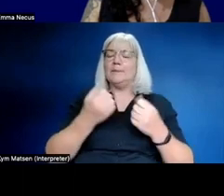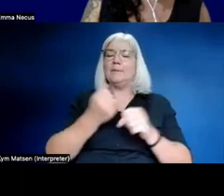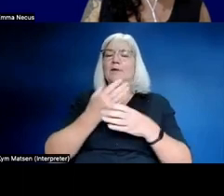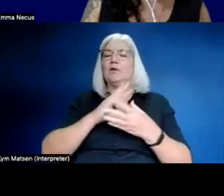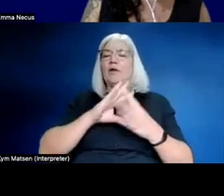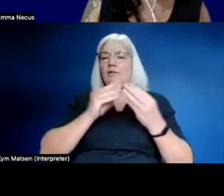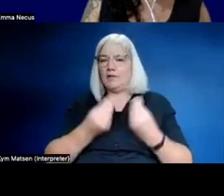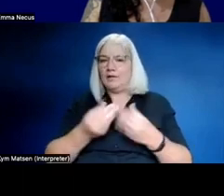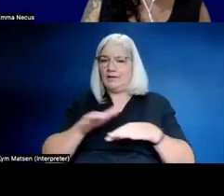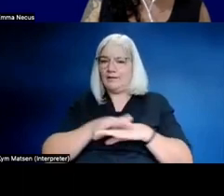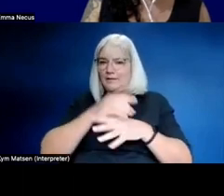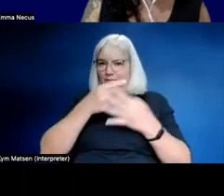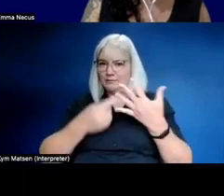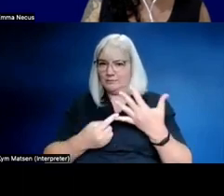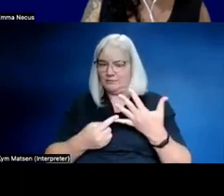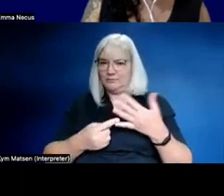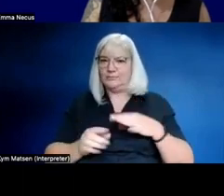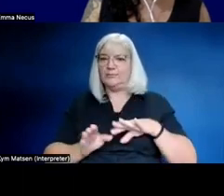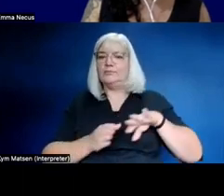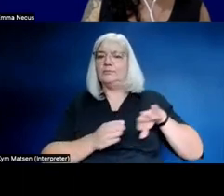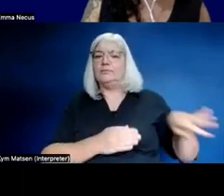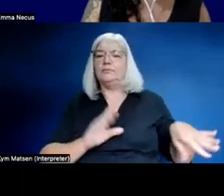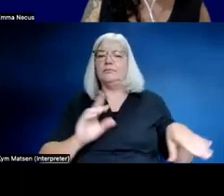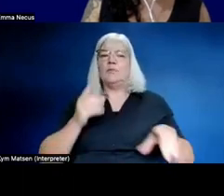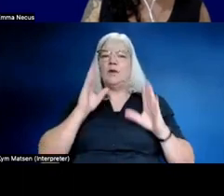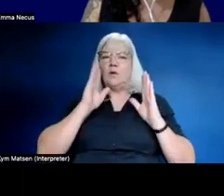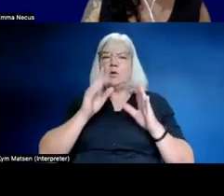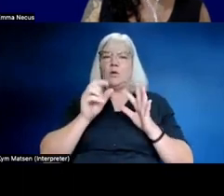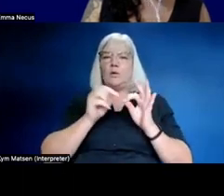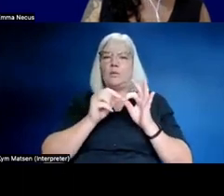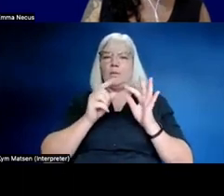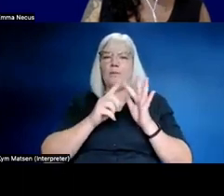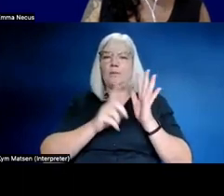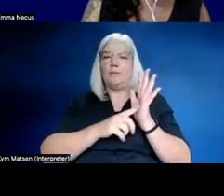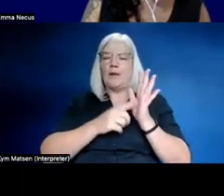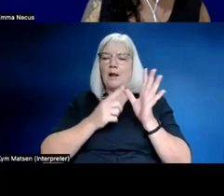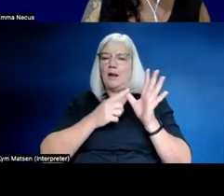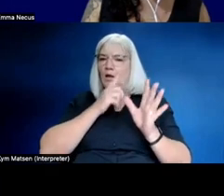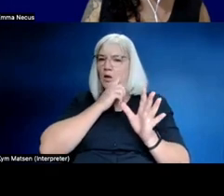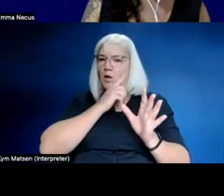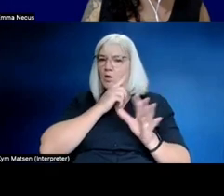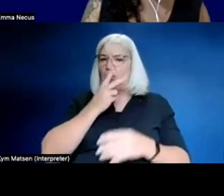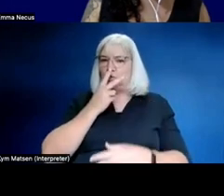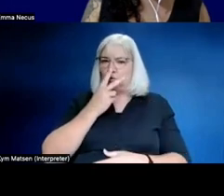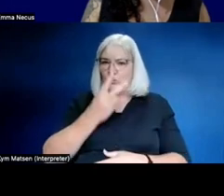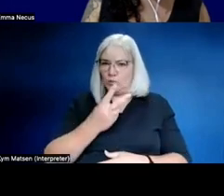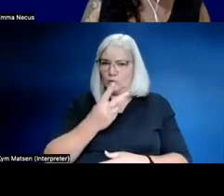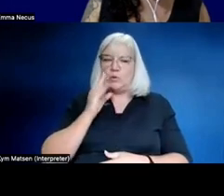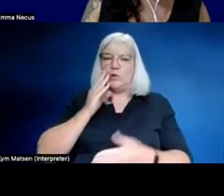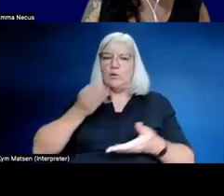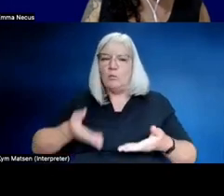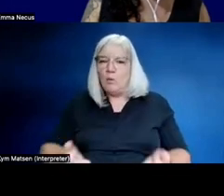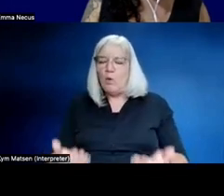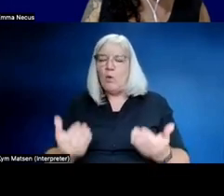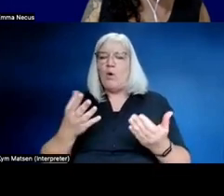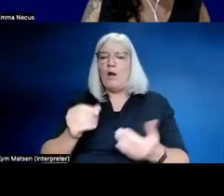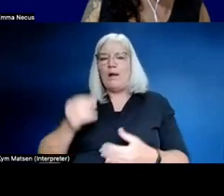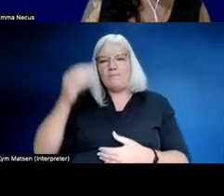Now we're going to look at Bella, who is 2. Bella had an acquired brain injury at birth and has cerebral